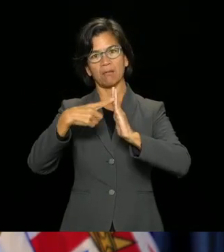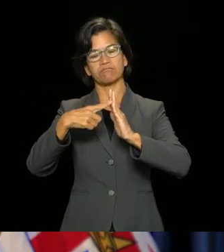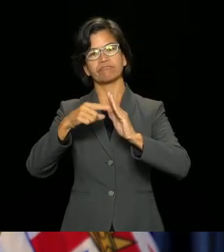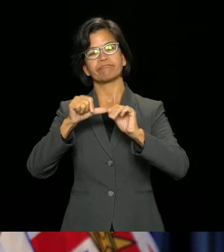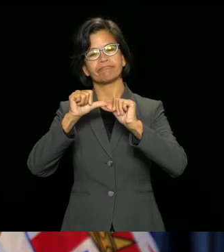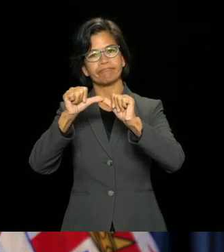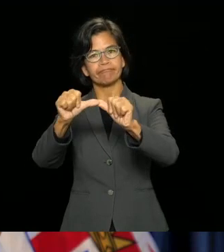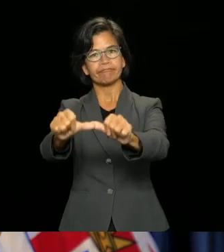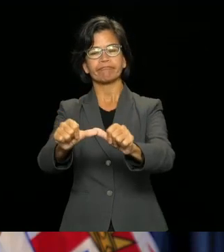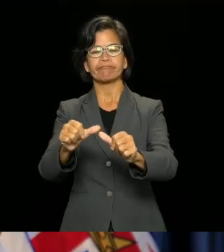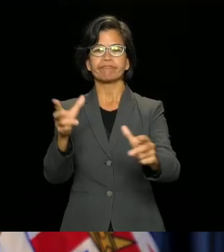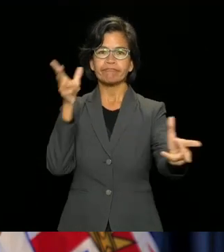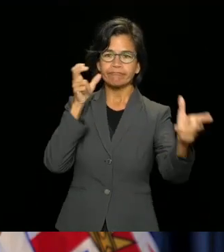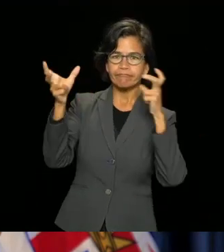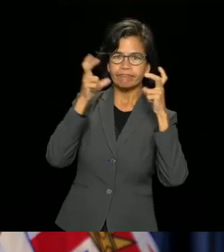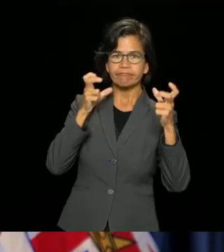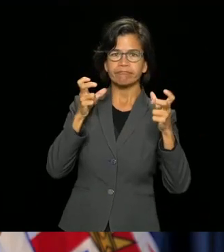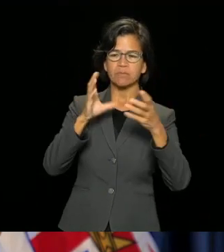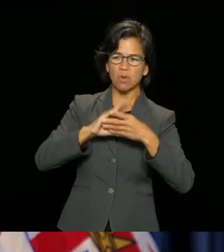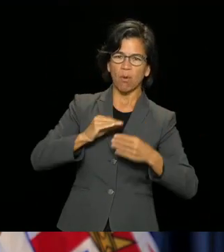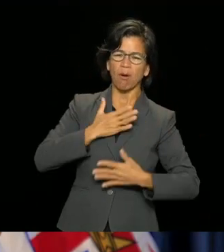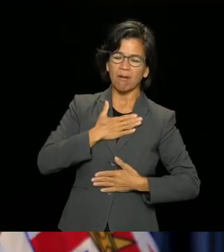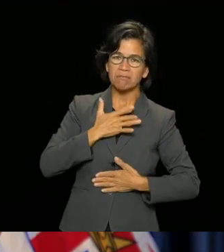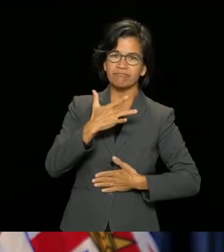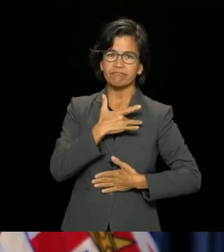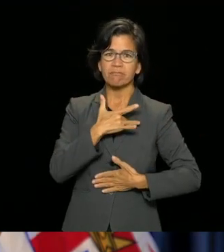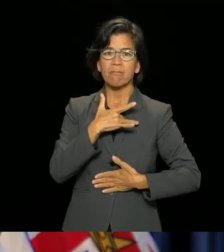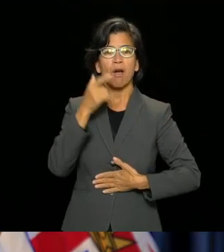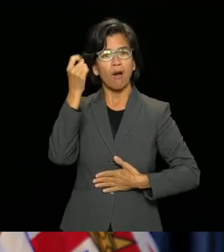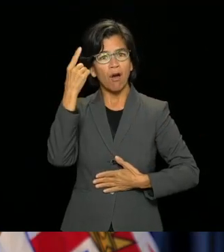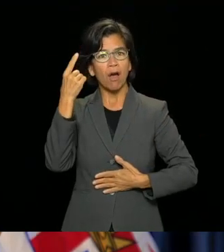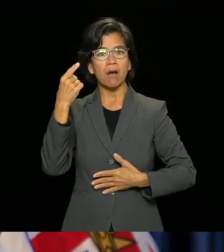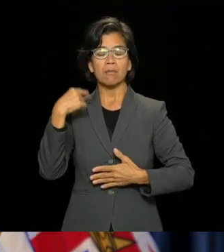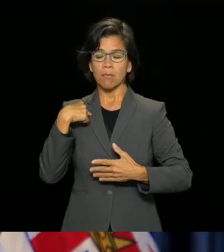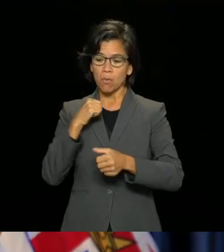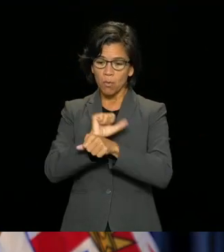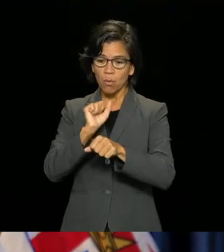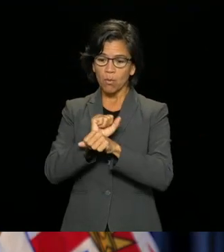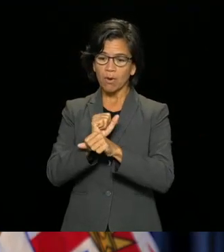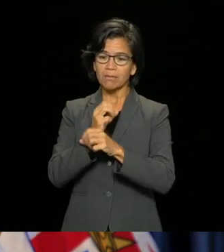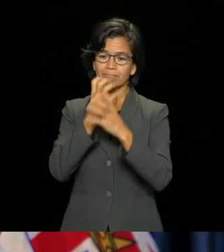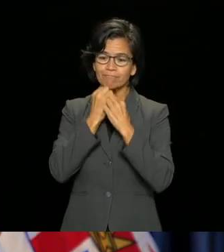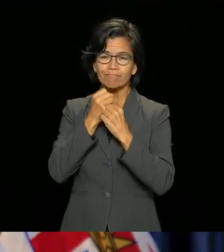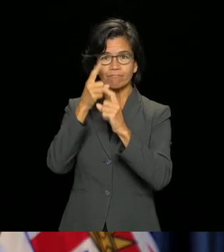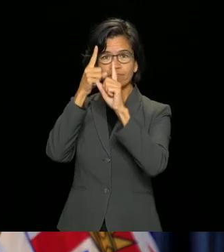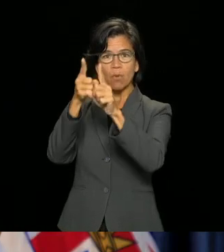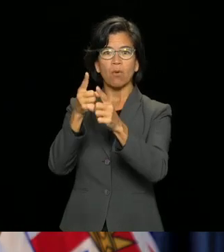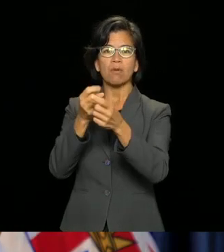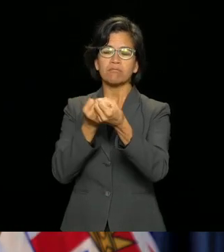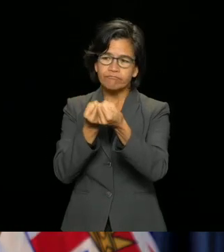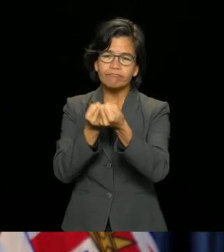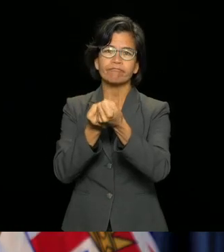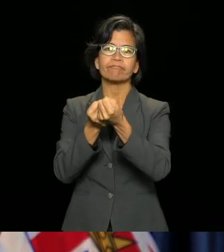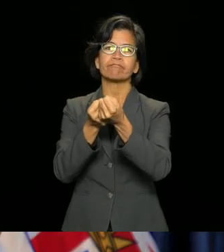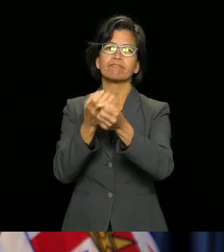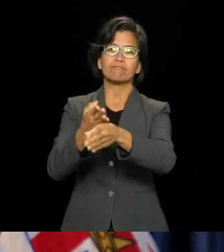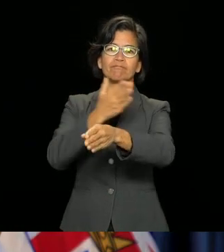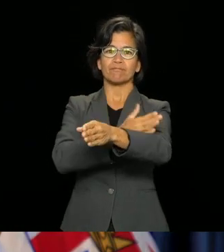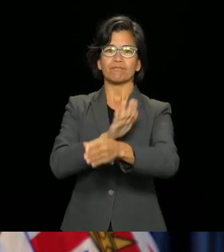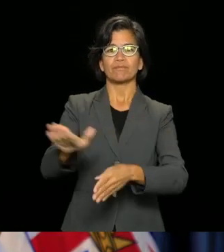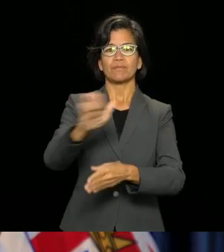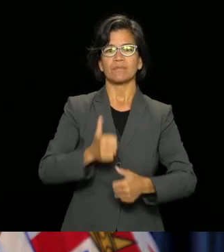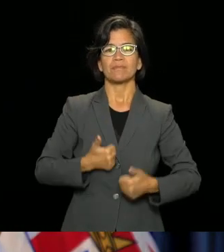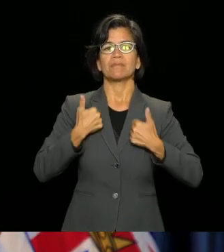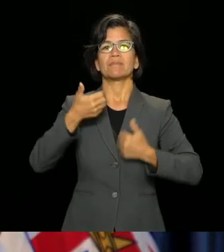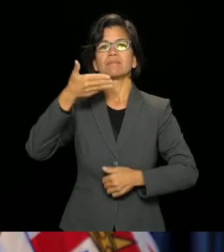hours, devastating stories, and at the same time, knowing that you're making a difference. Thank you. And